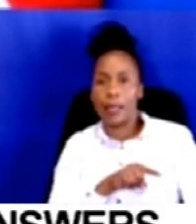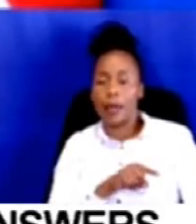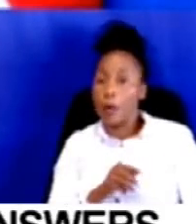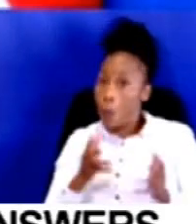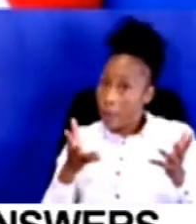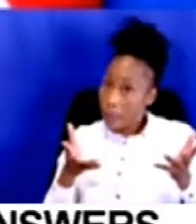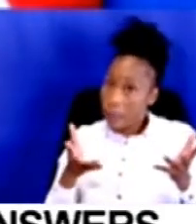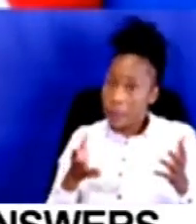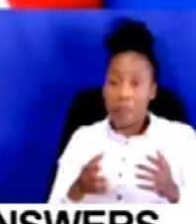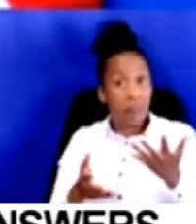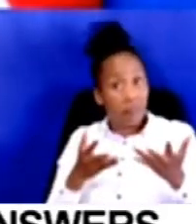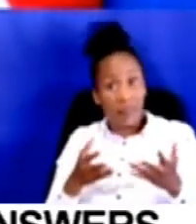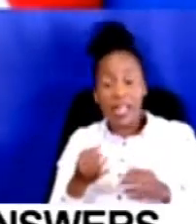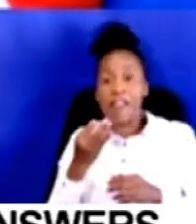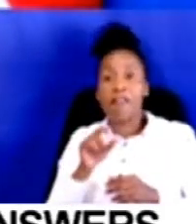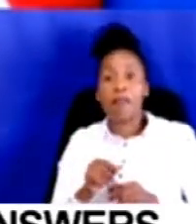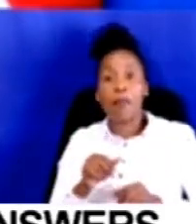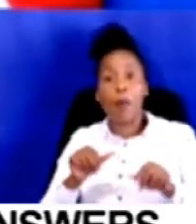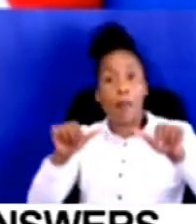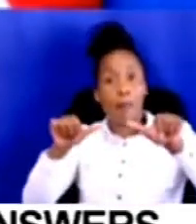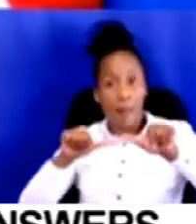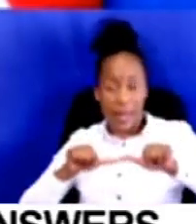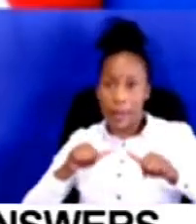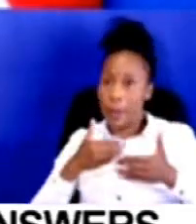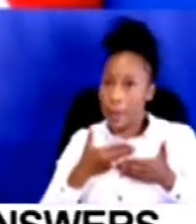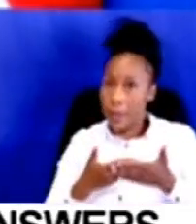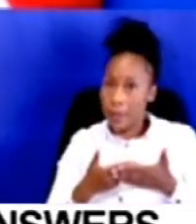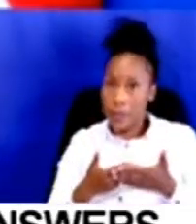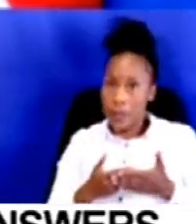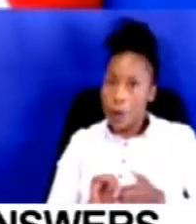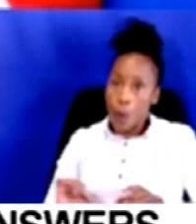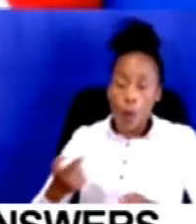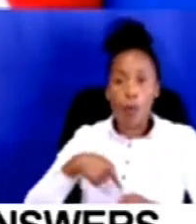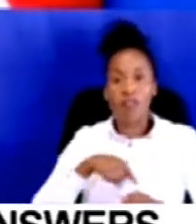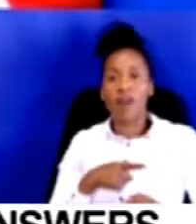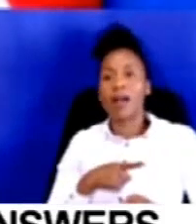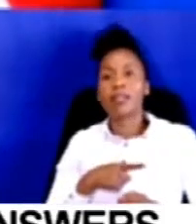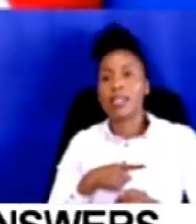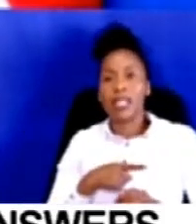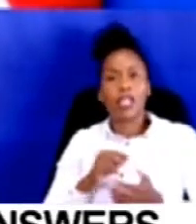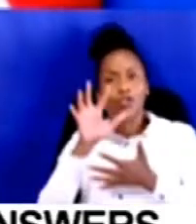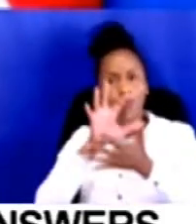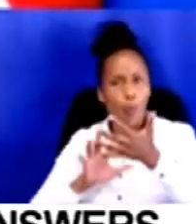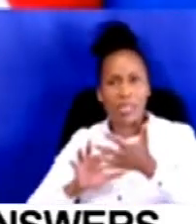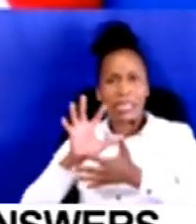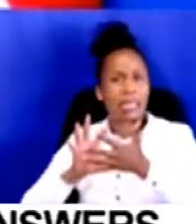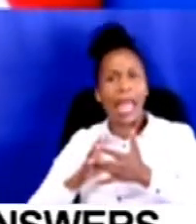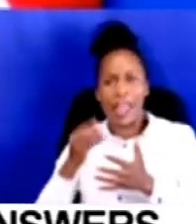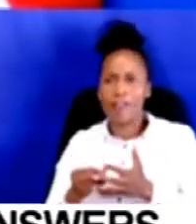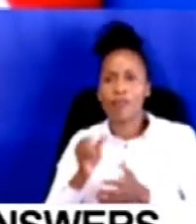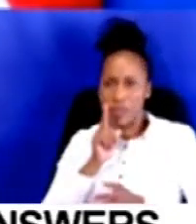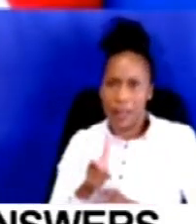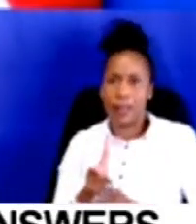Well, if we can go back, all of us have got stories to tell. Painful stories